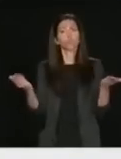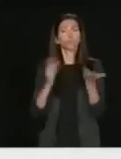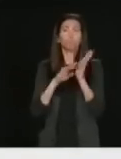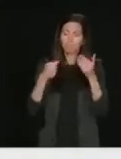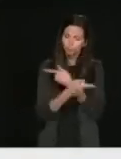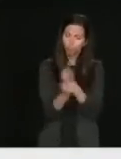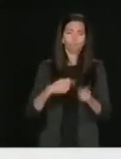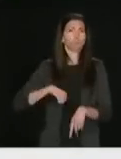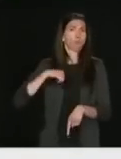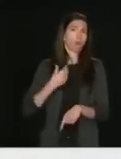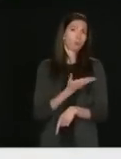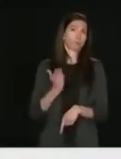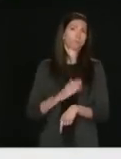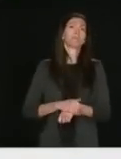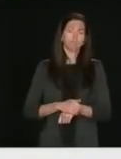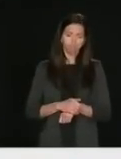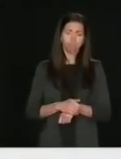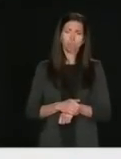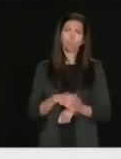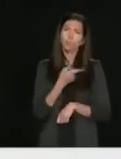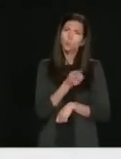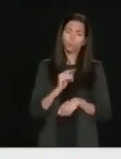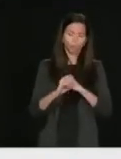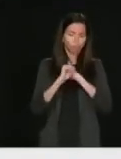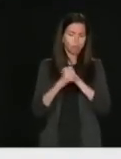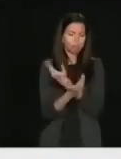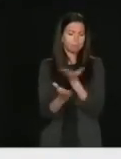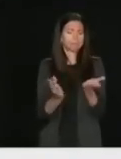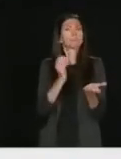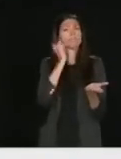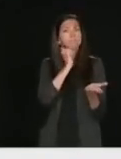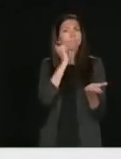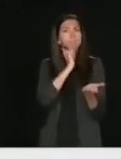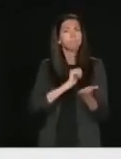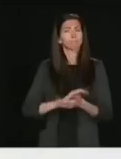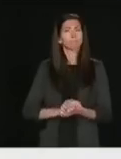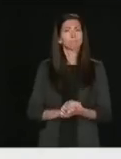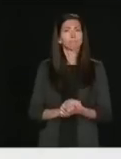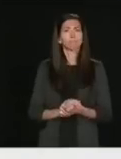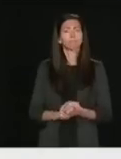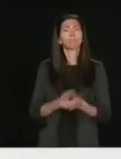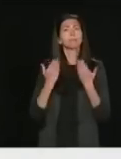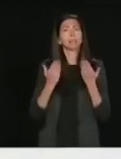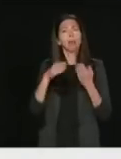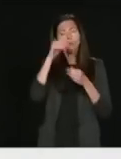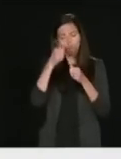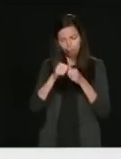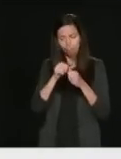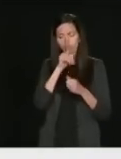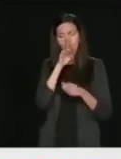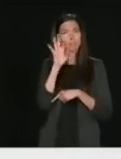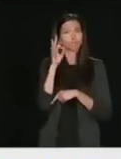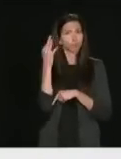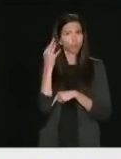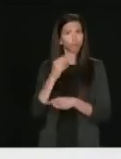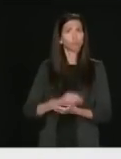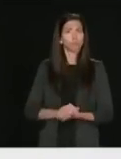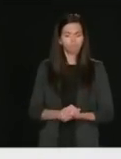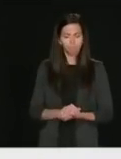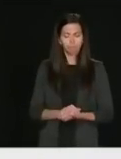day. Au lendemain de l'écrasement tragique d'un avion, this tragedy of the